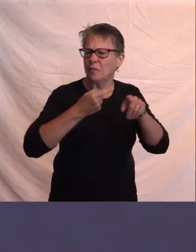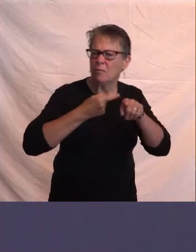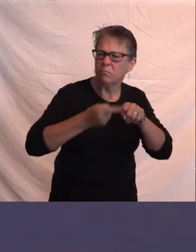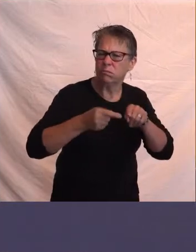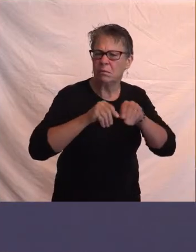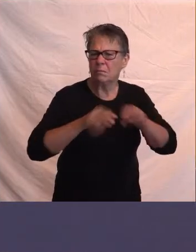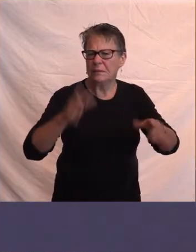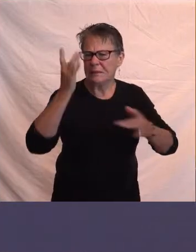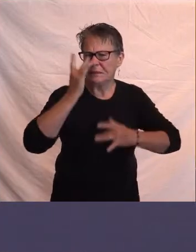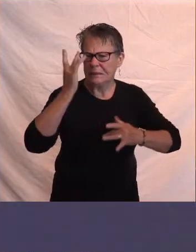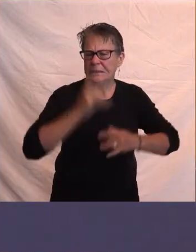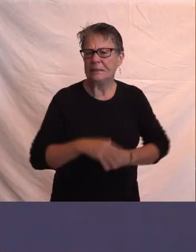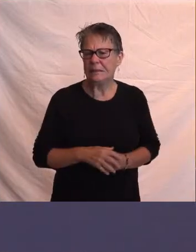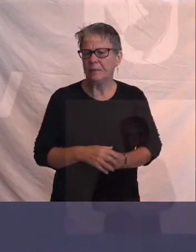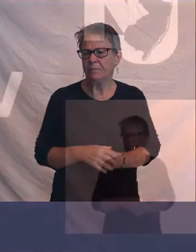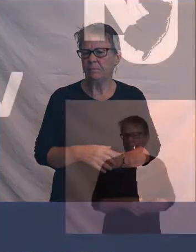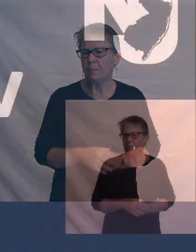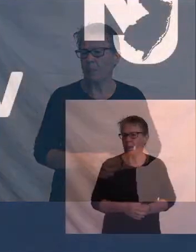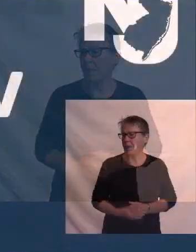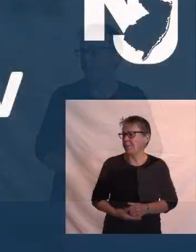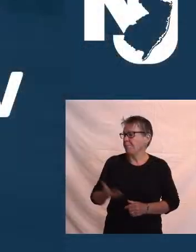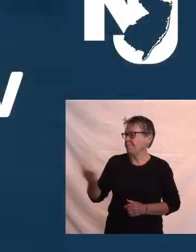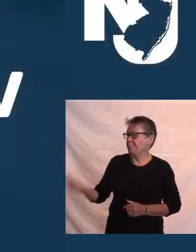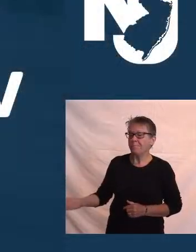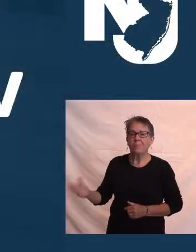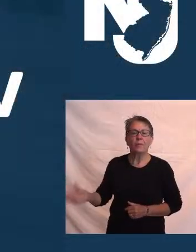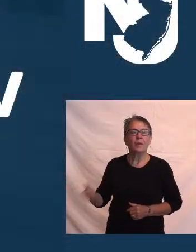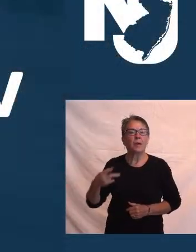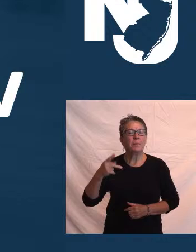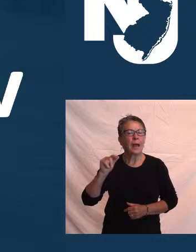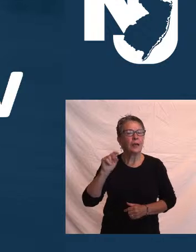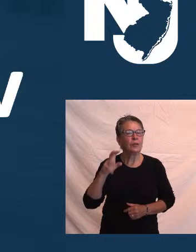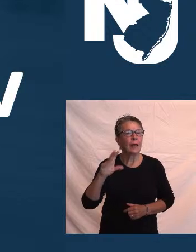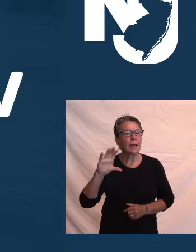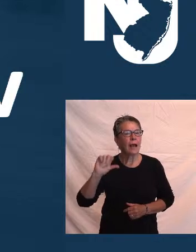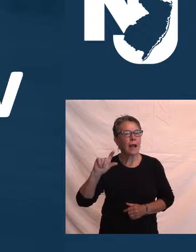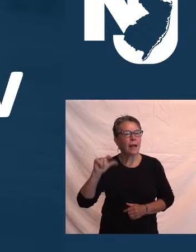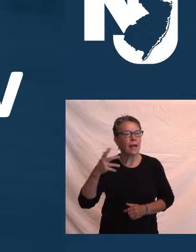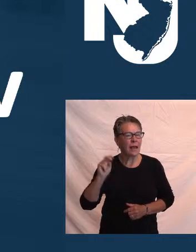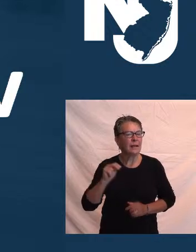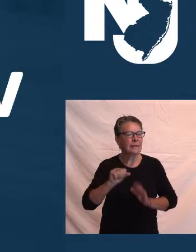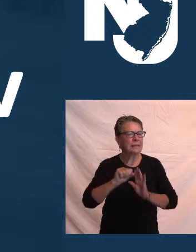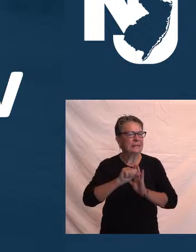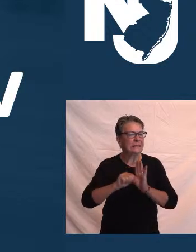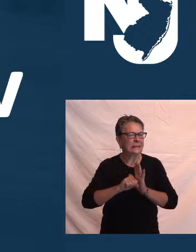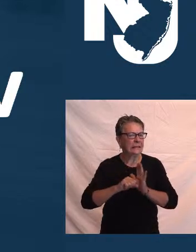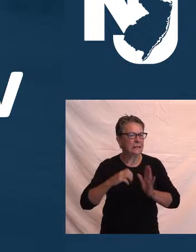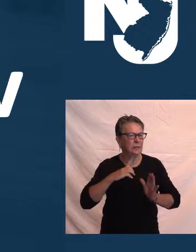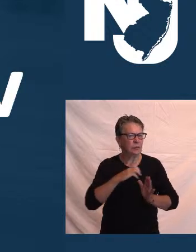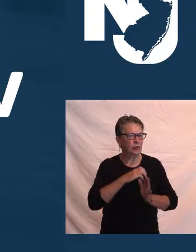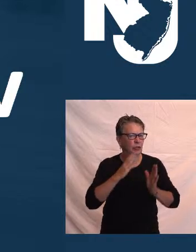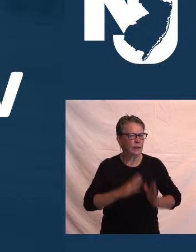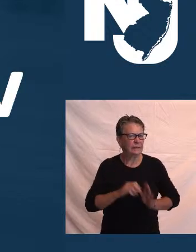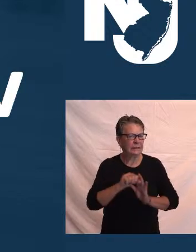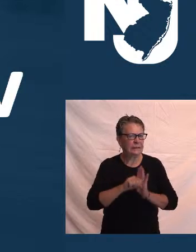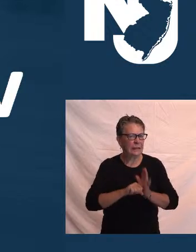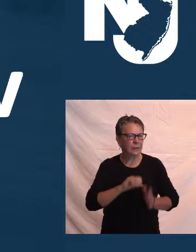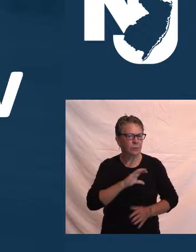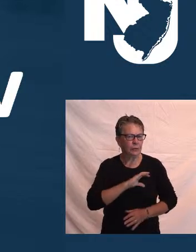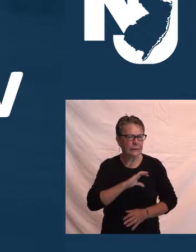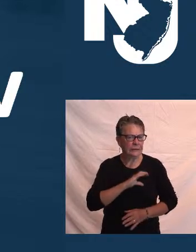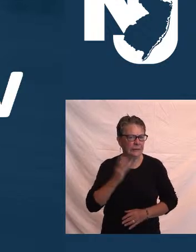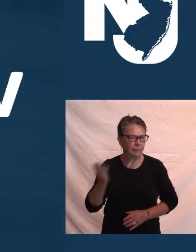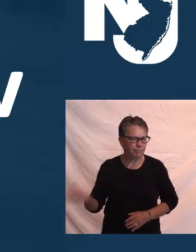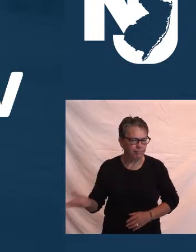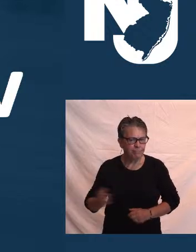you guys. To my left is Superintendent of the State Police, another guy who needs no introduction, Colonel Pat Callahan. Pat, loved being